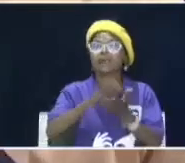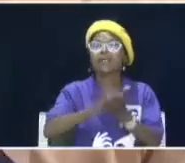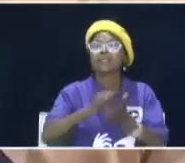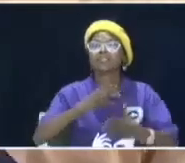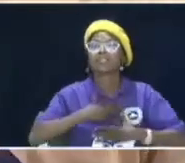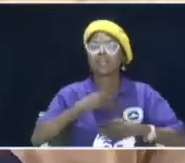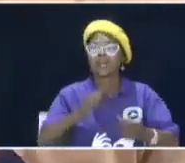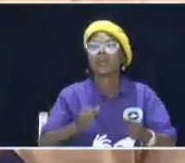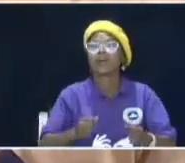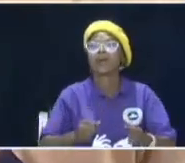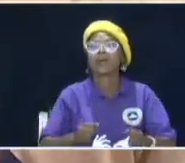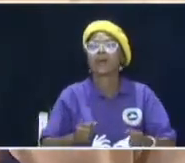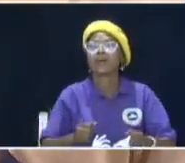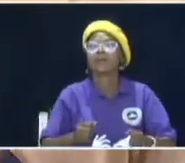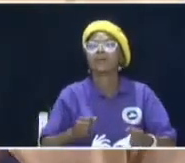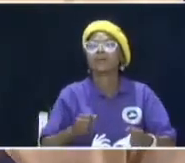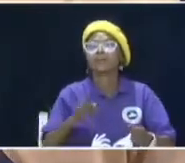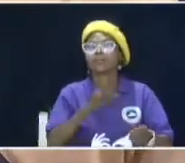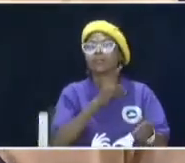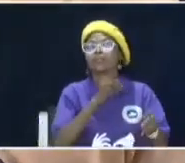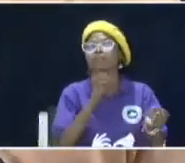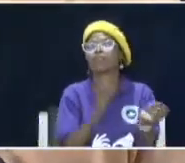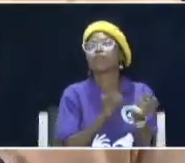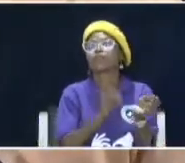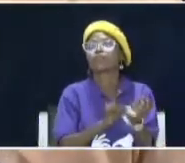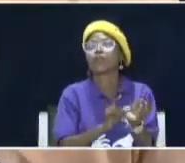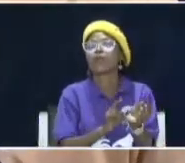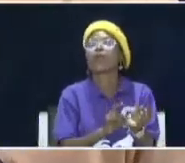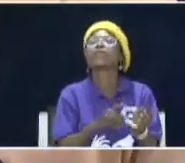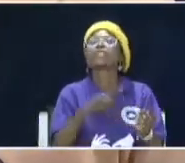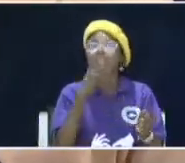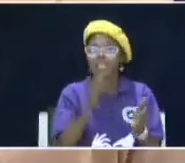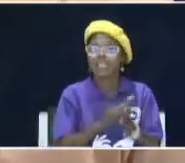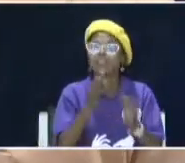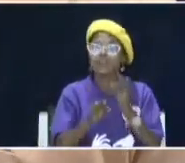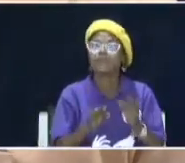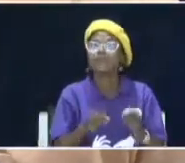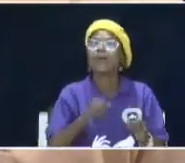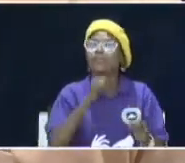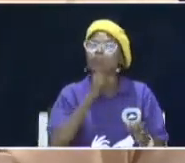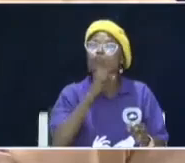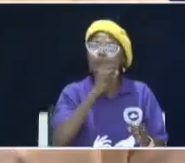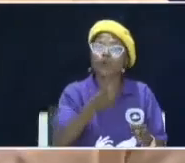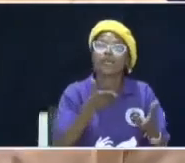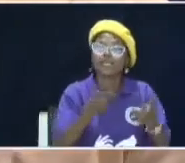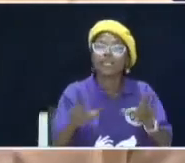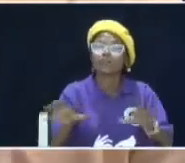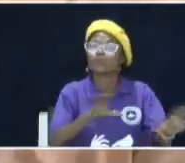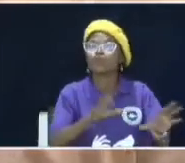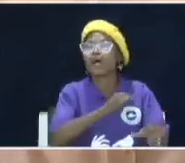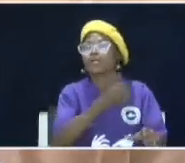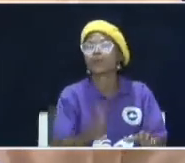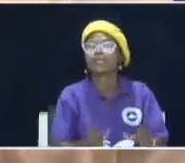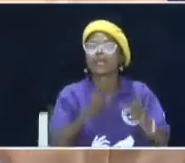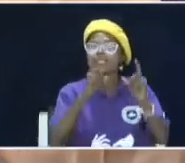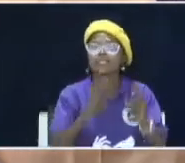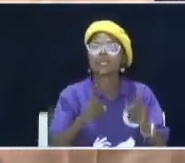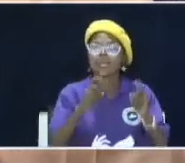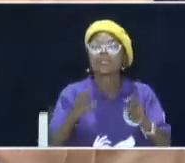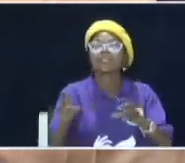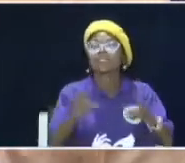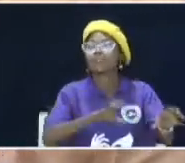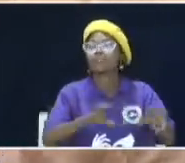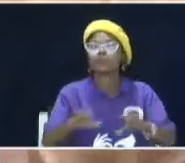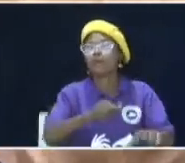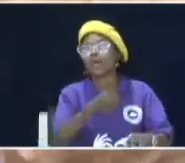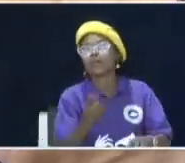went to worry, the doctor now said, "If you are doubting, let's do another ECG report, another ECG test. And they did another